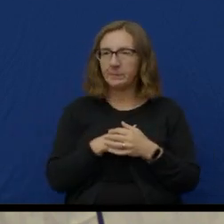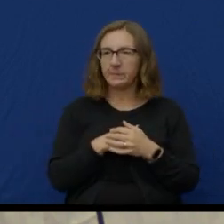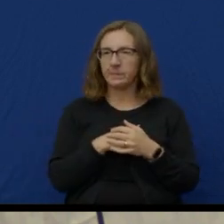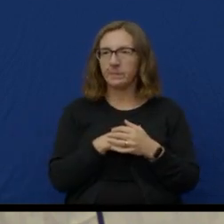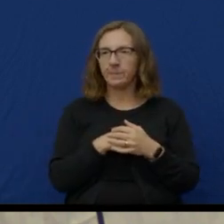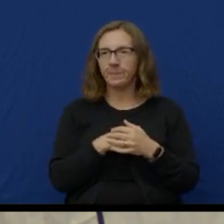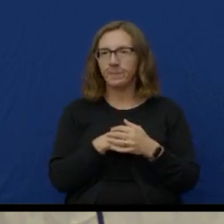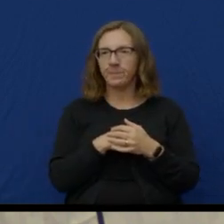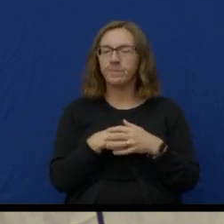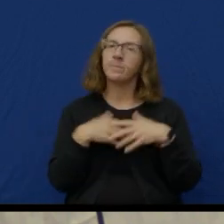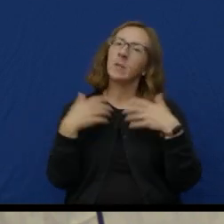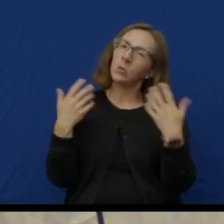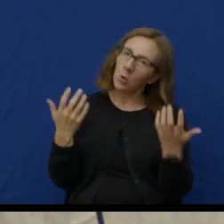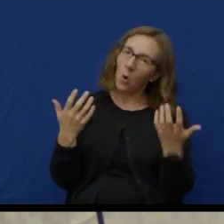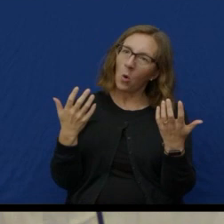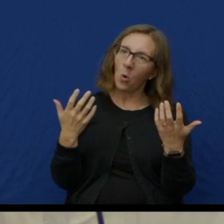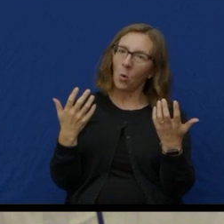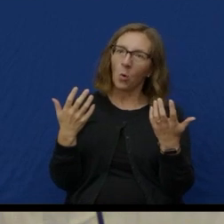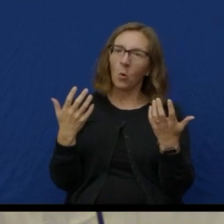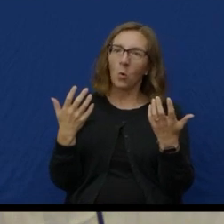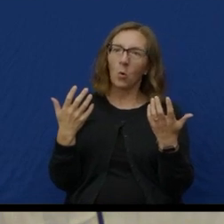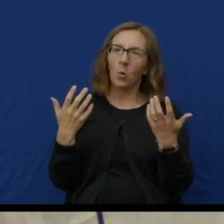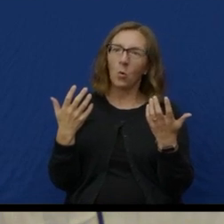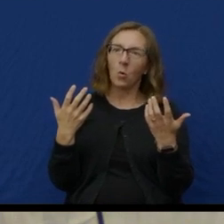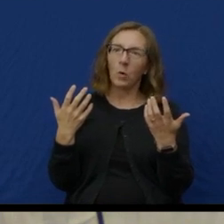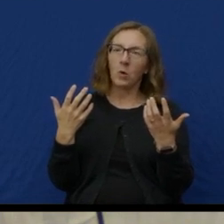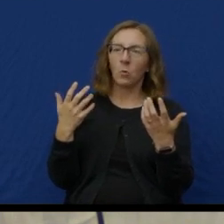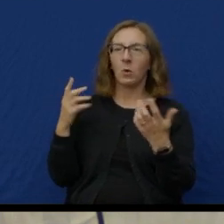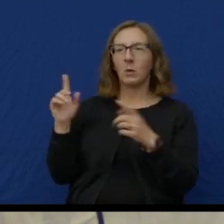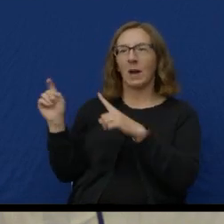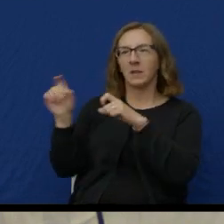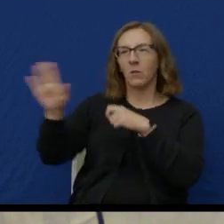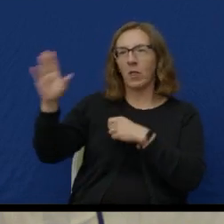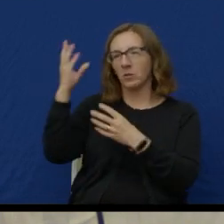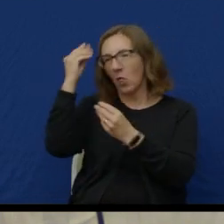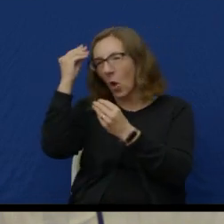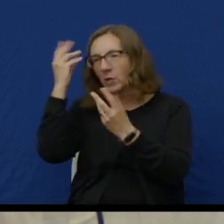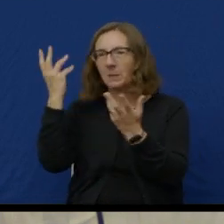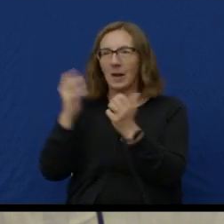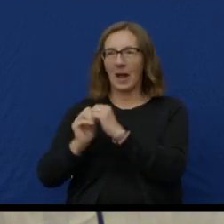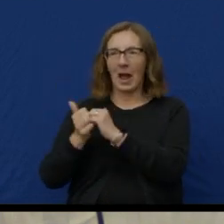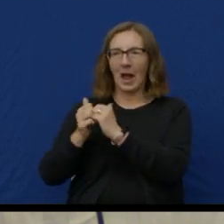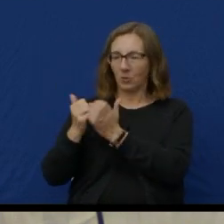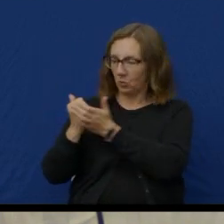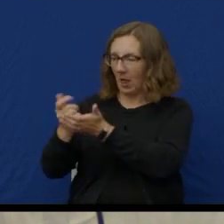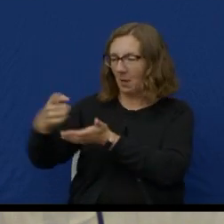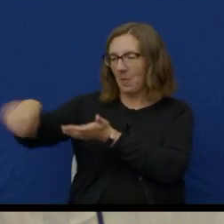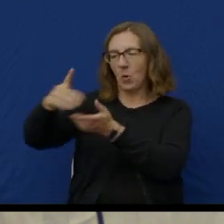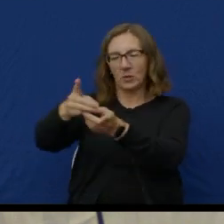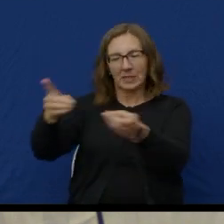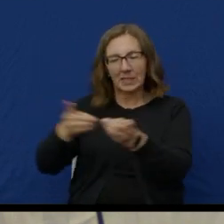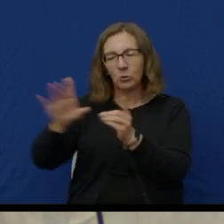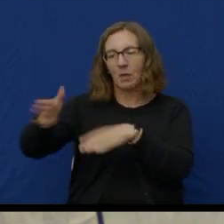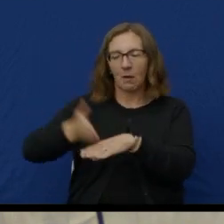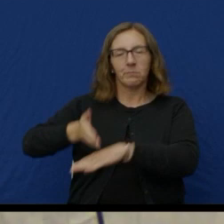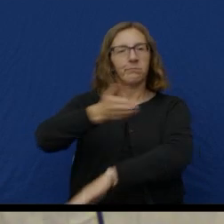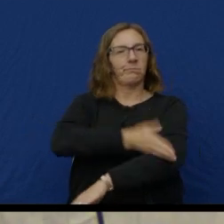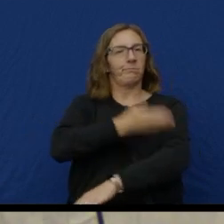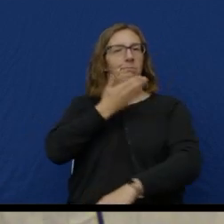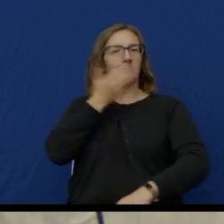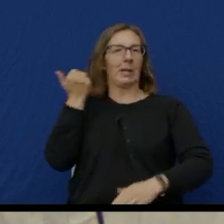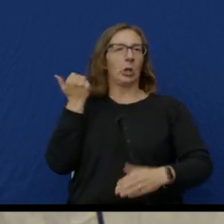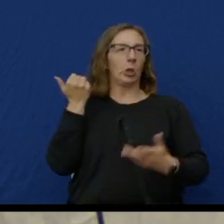idea. So we're asking for those kind of thoughts on what can we do to make life easier in the districts by cleaning up some